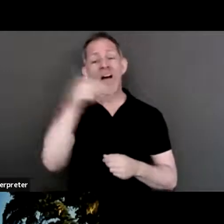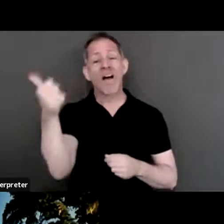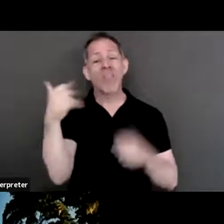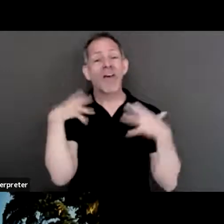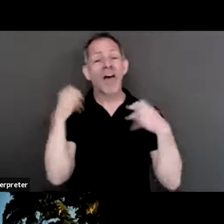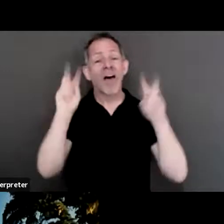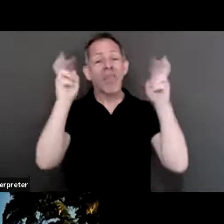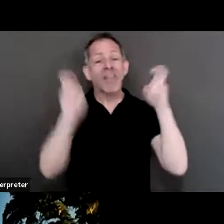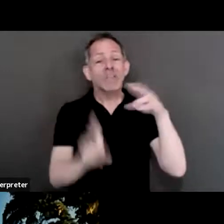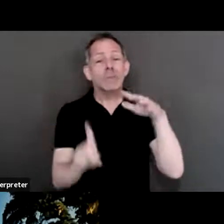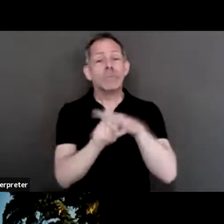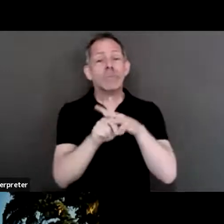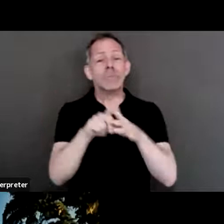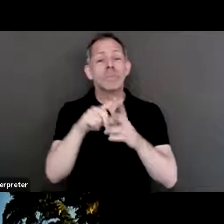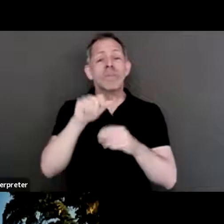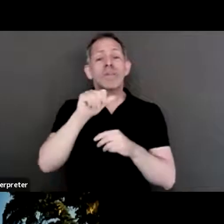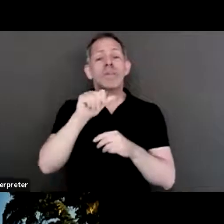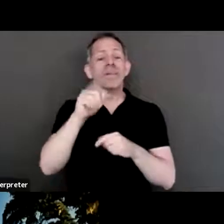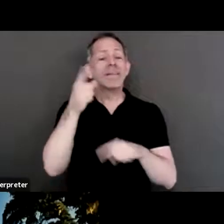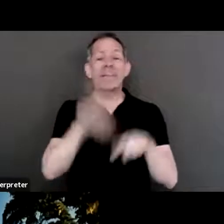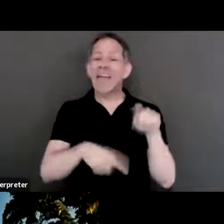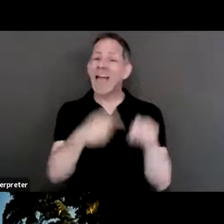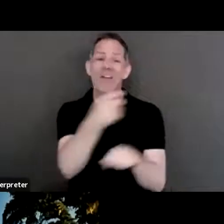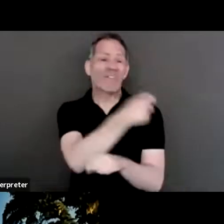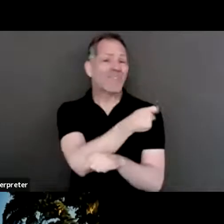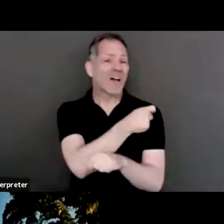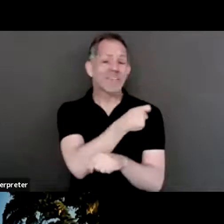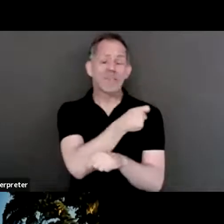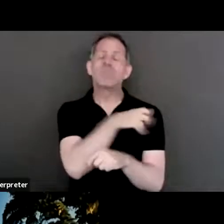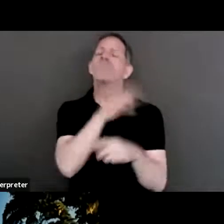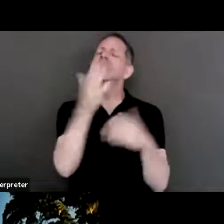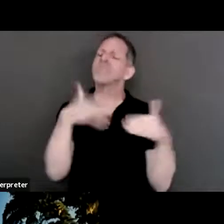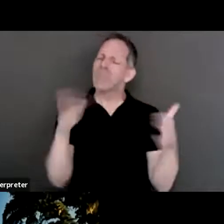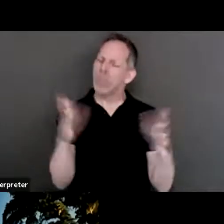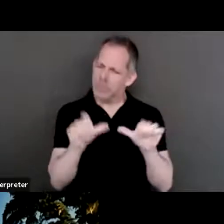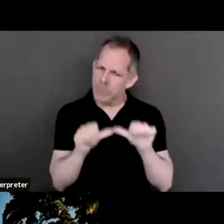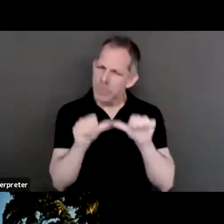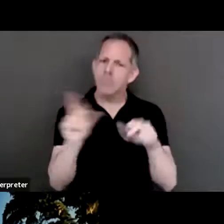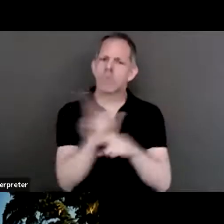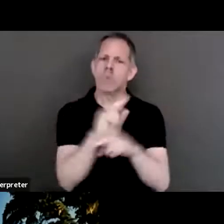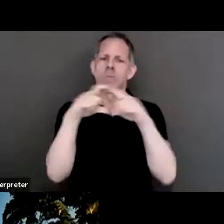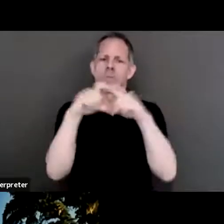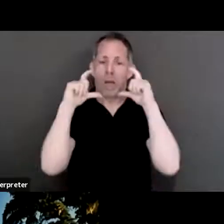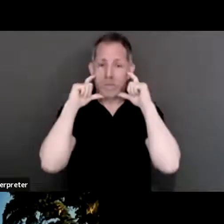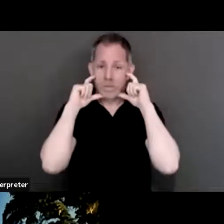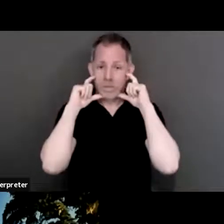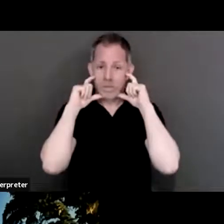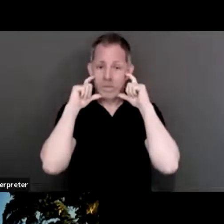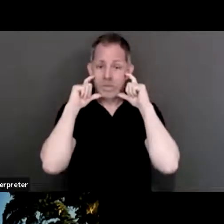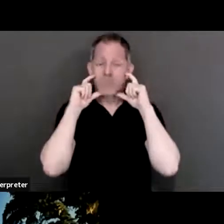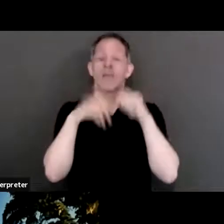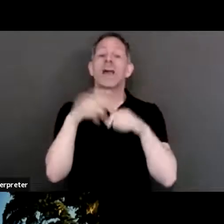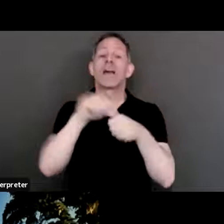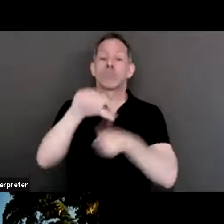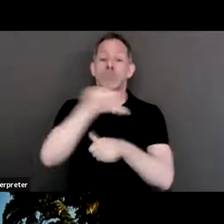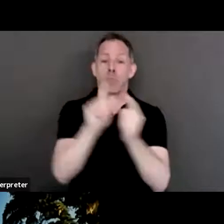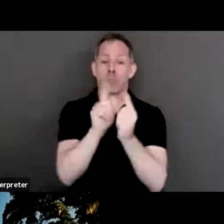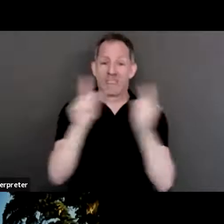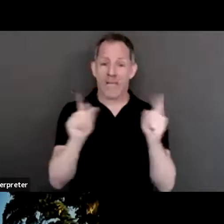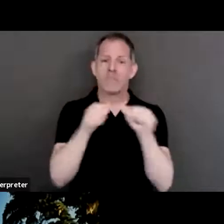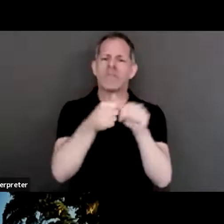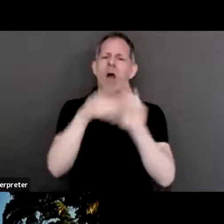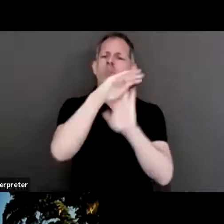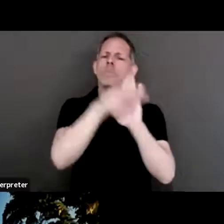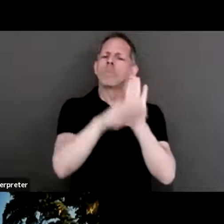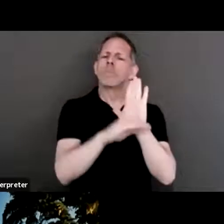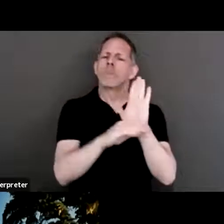please continue to wear facial coverings and all those safety precautions we've been talking. If you have children 12 or older, please get them